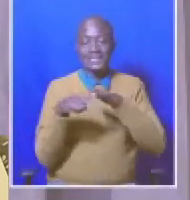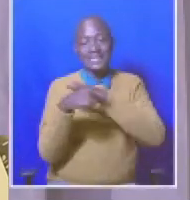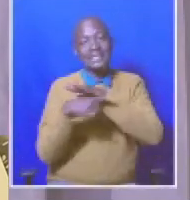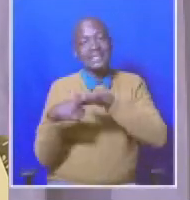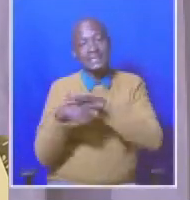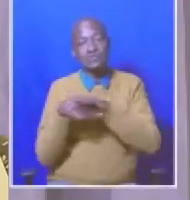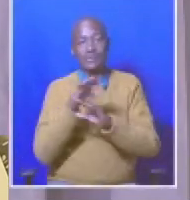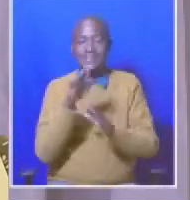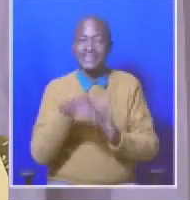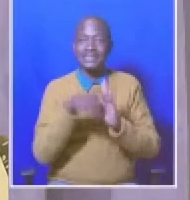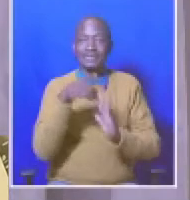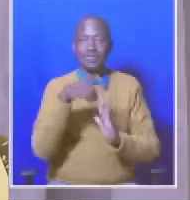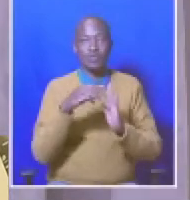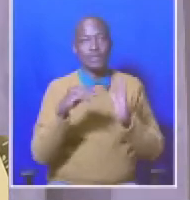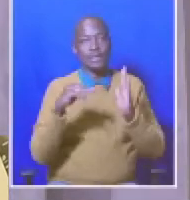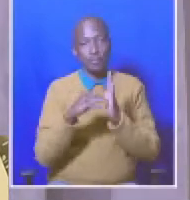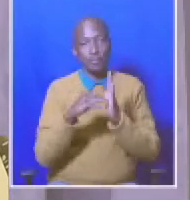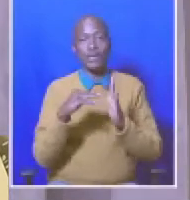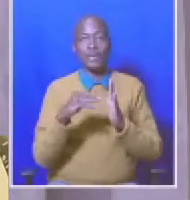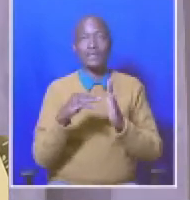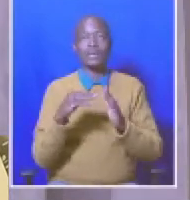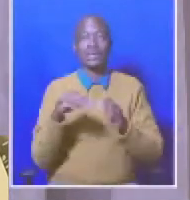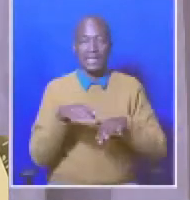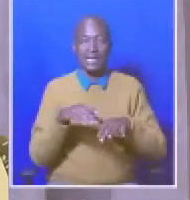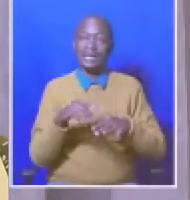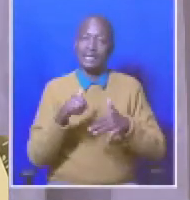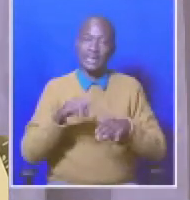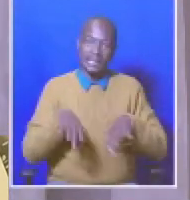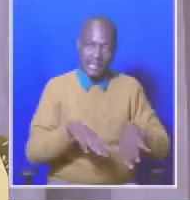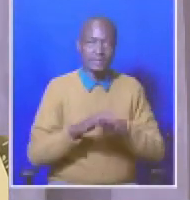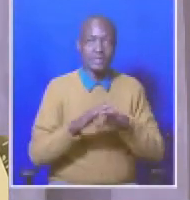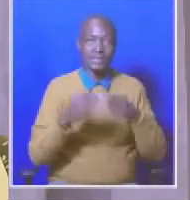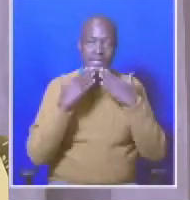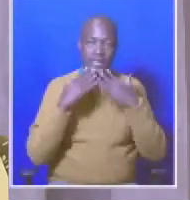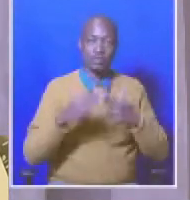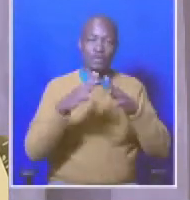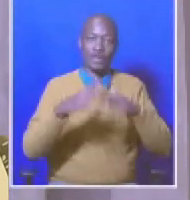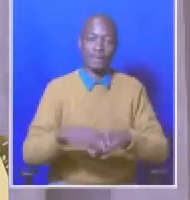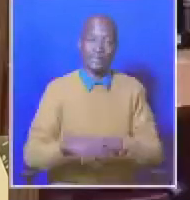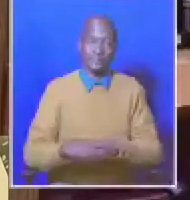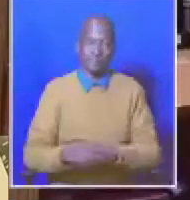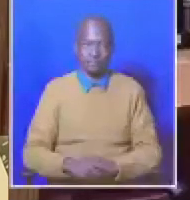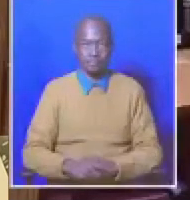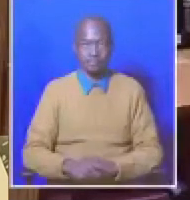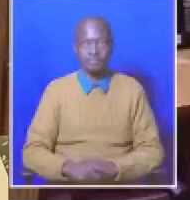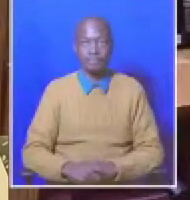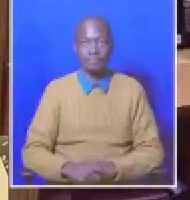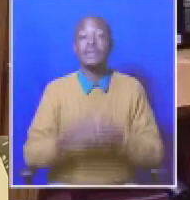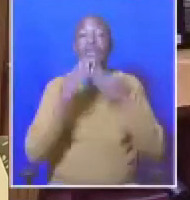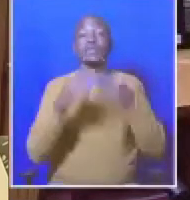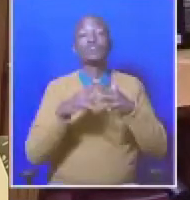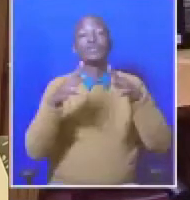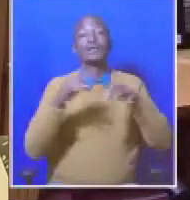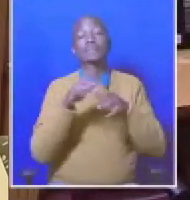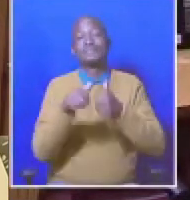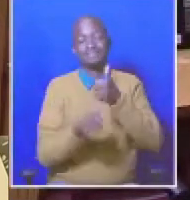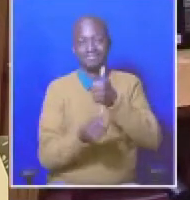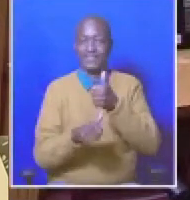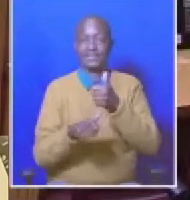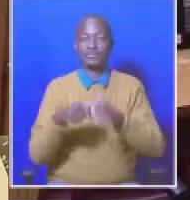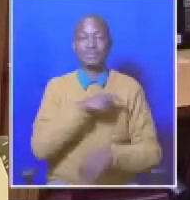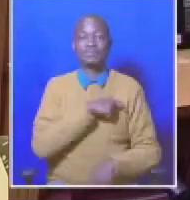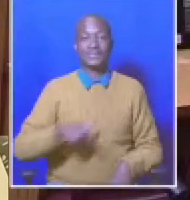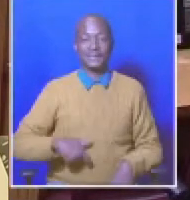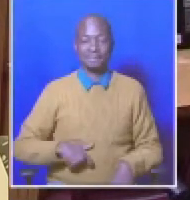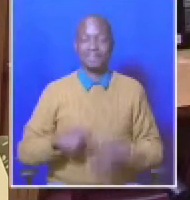development model in action. Thank you very much, Chairperson. Thank you very much, Deputy President. We'll now move